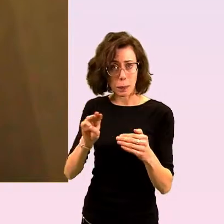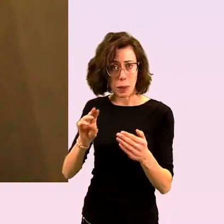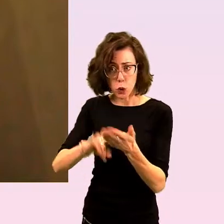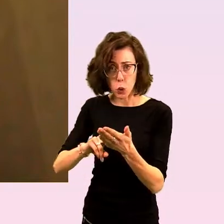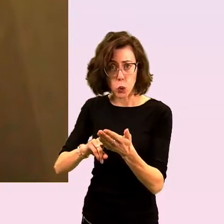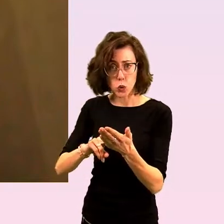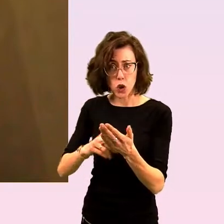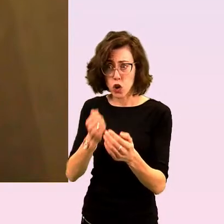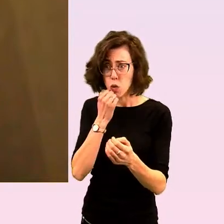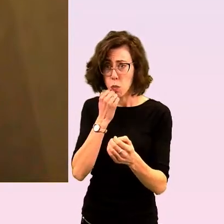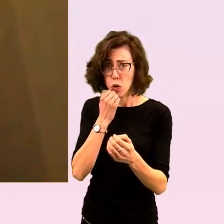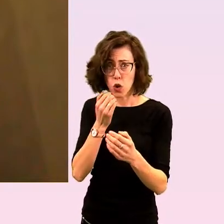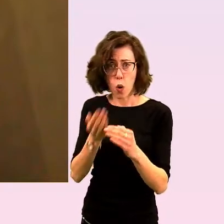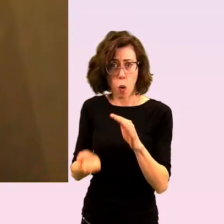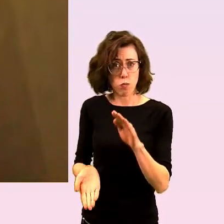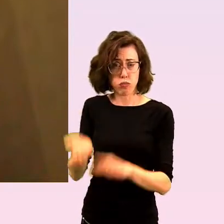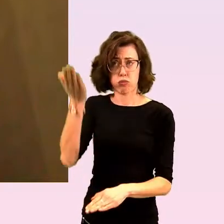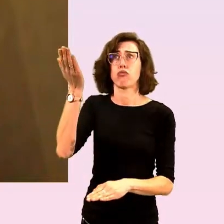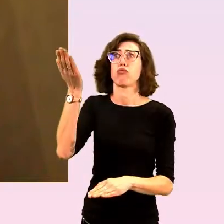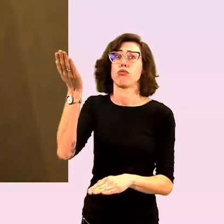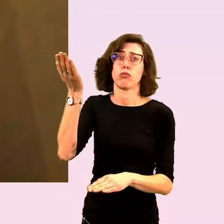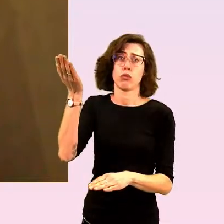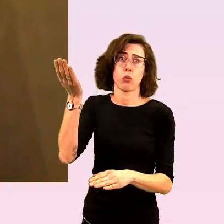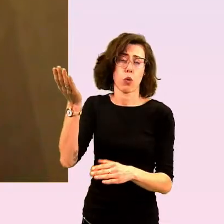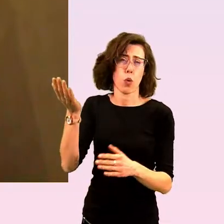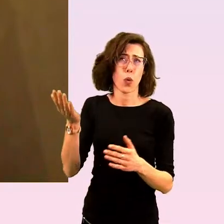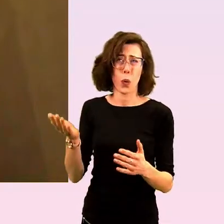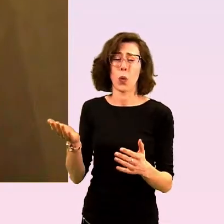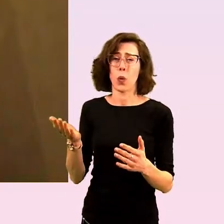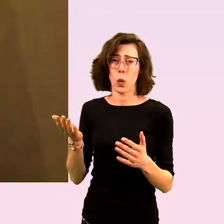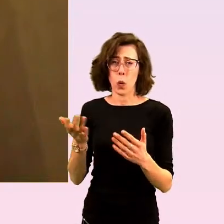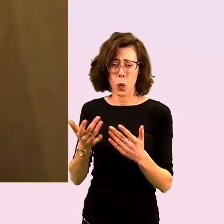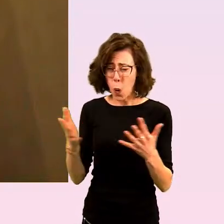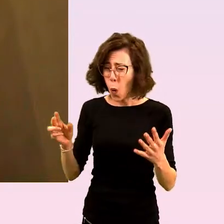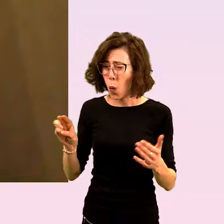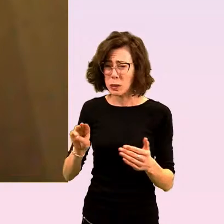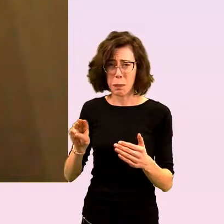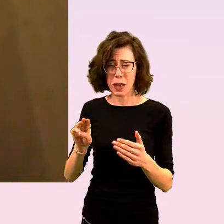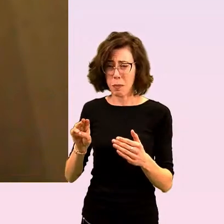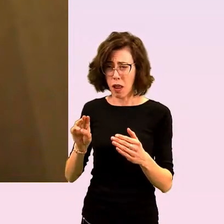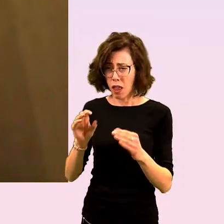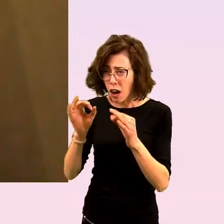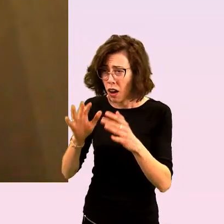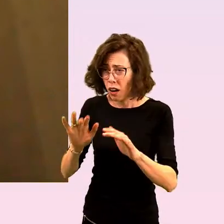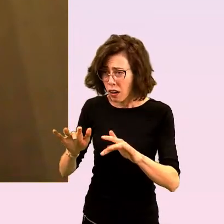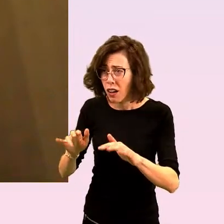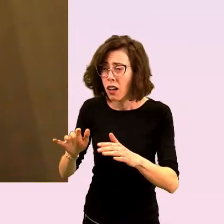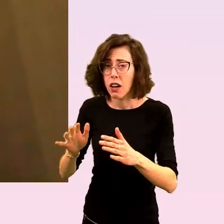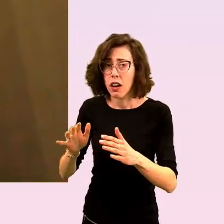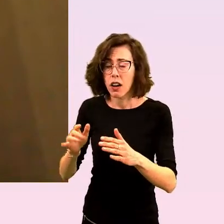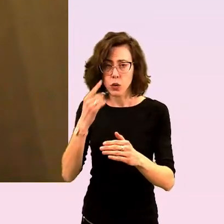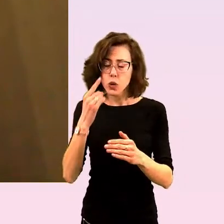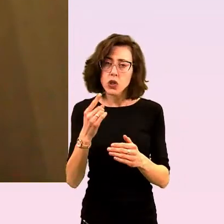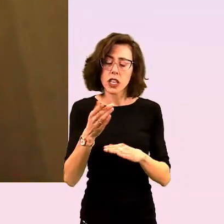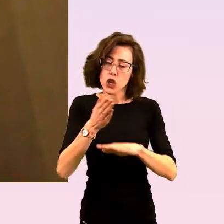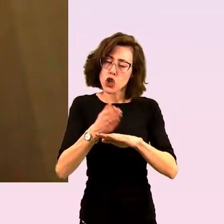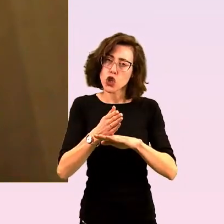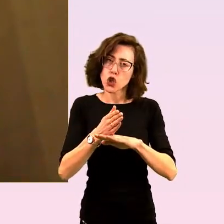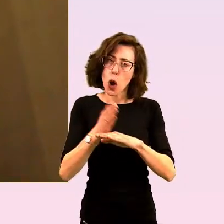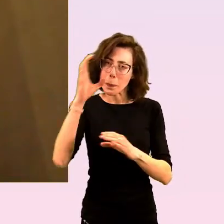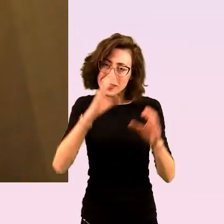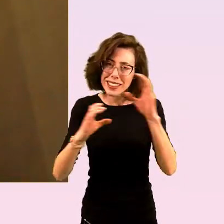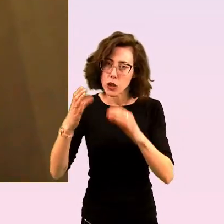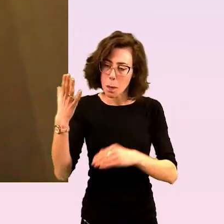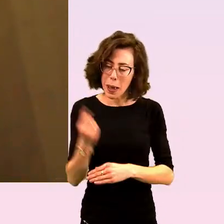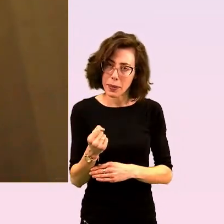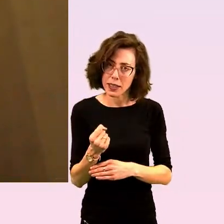numbers just went up phenomenally, like through the roof. And if we look at job seekers as a case in point, before the pandemic, we